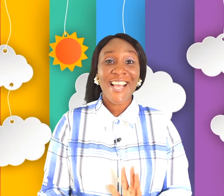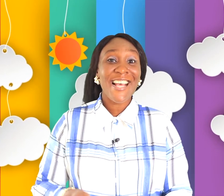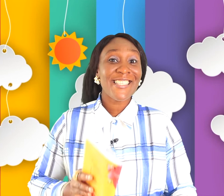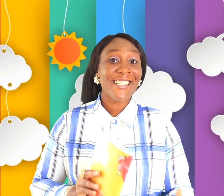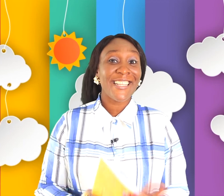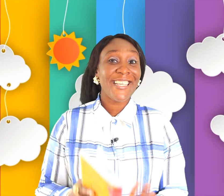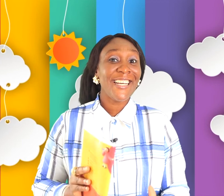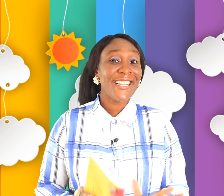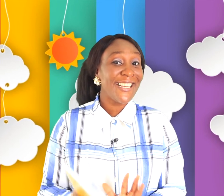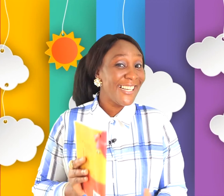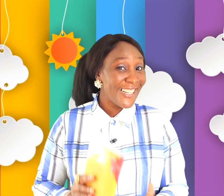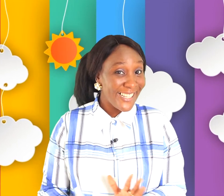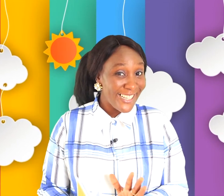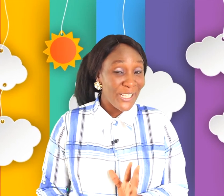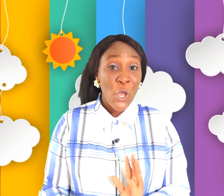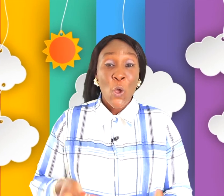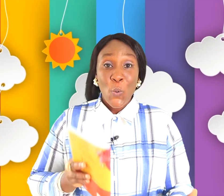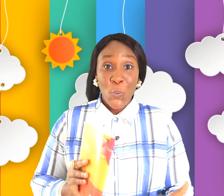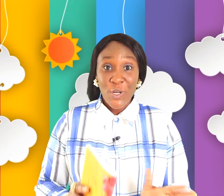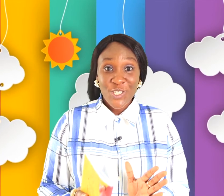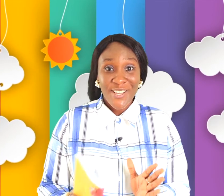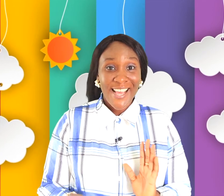Wash your hands, clean, clean, clean.